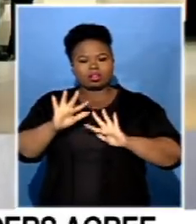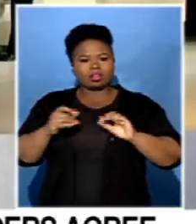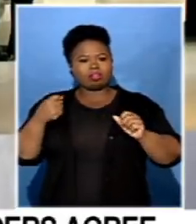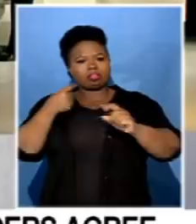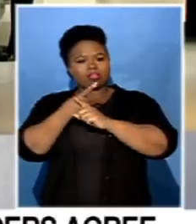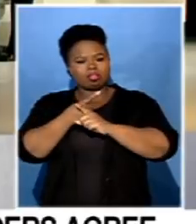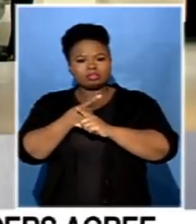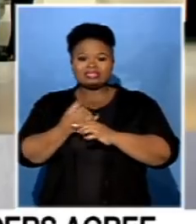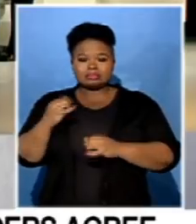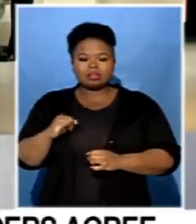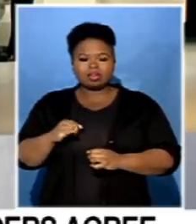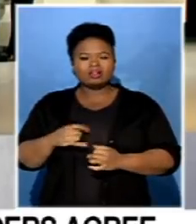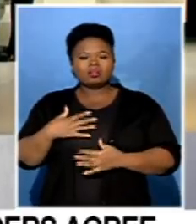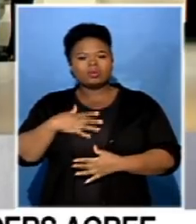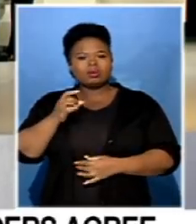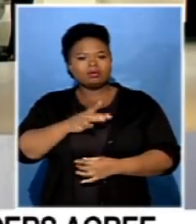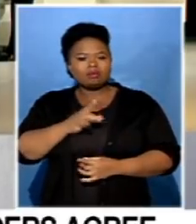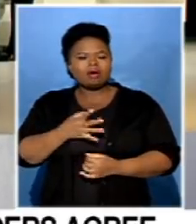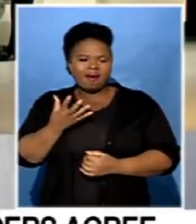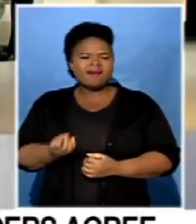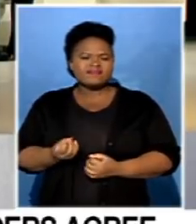conflicts still haunts us.